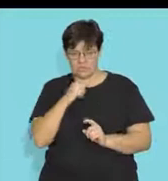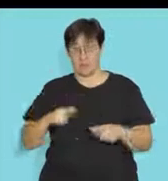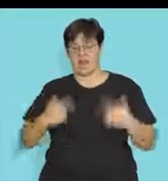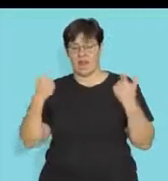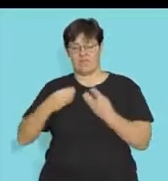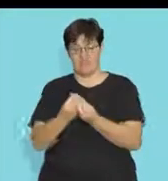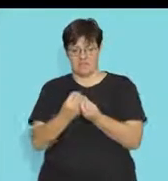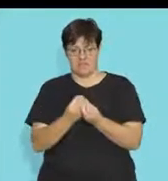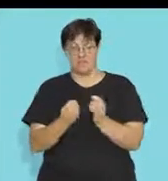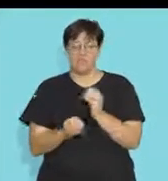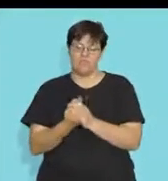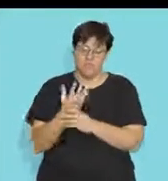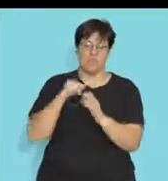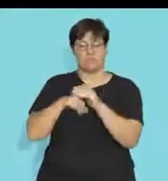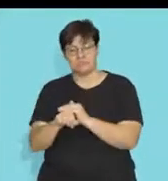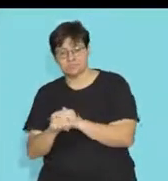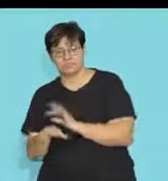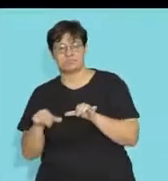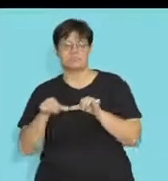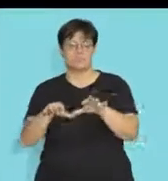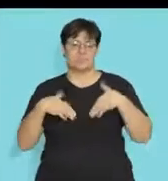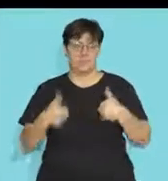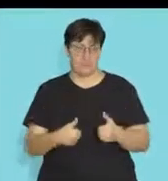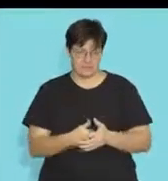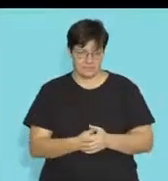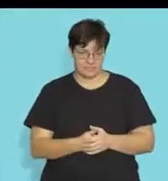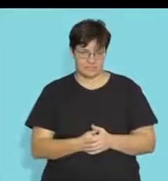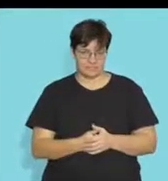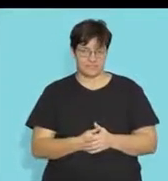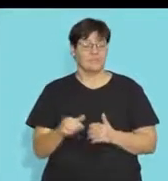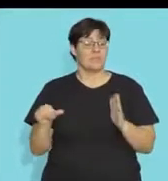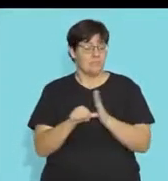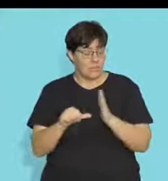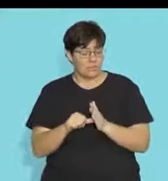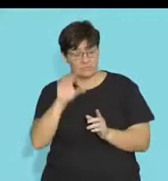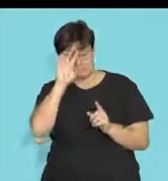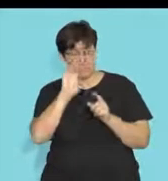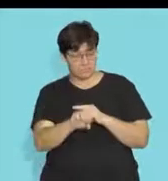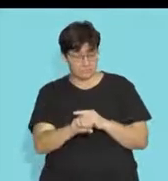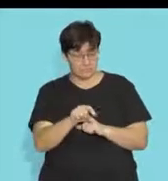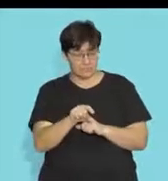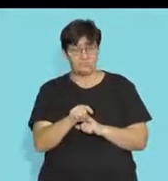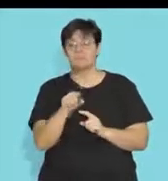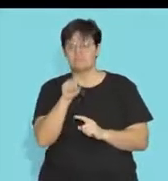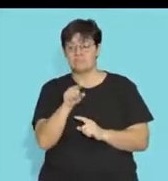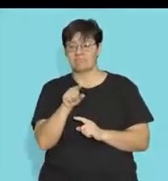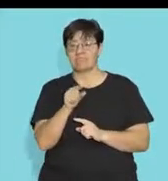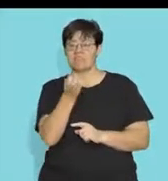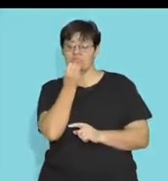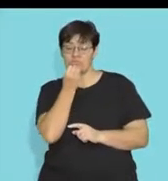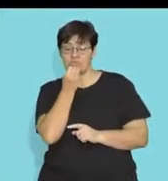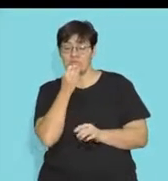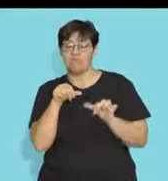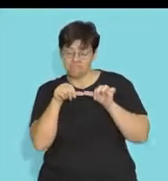by living organisms to grow, reproduce, and stay healthy. And that's important that we recognize that this